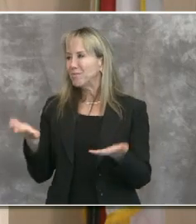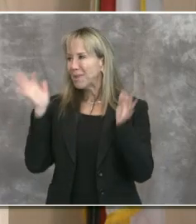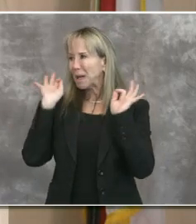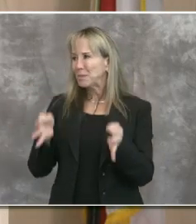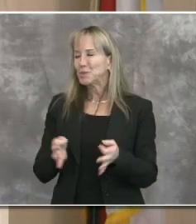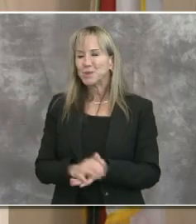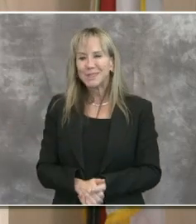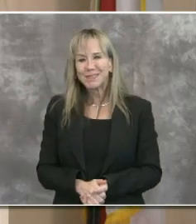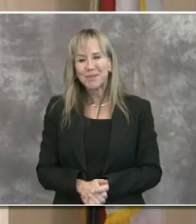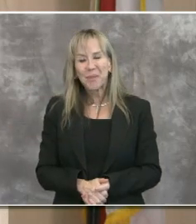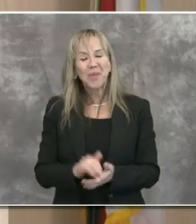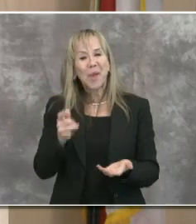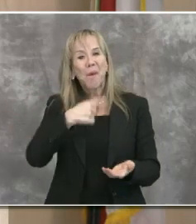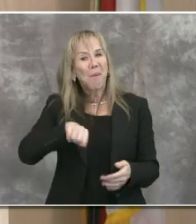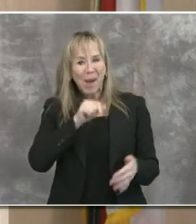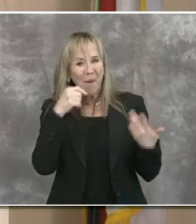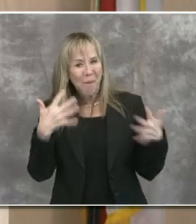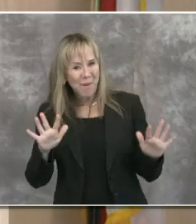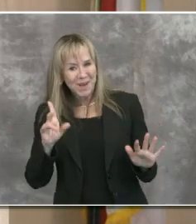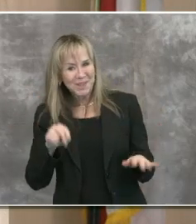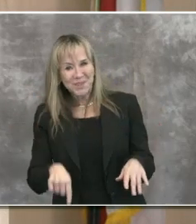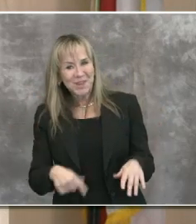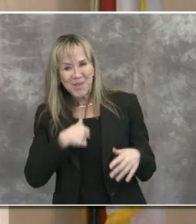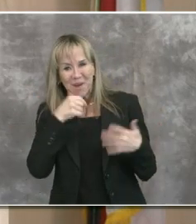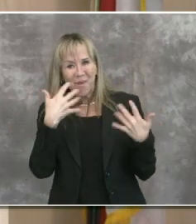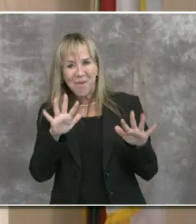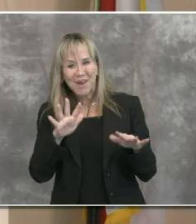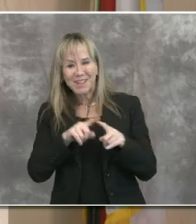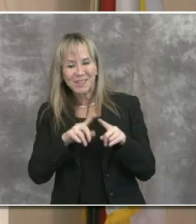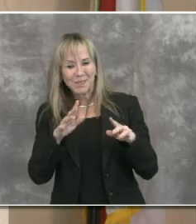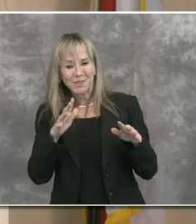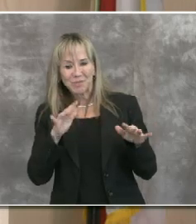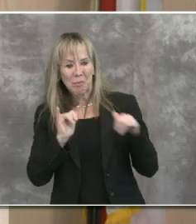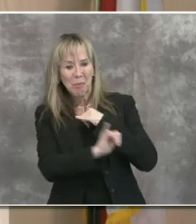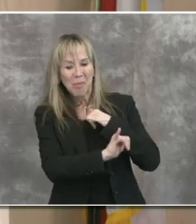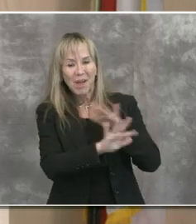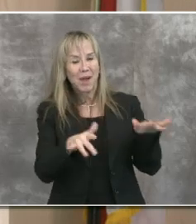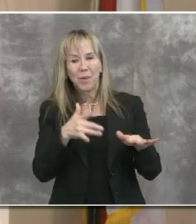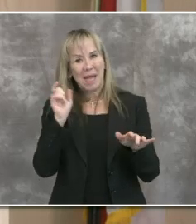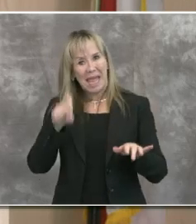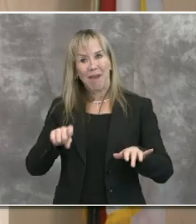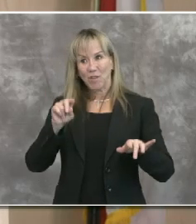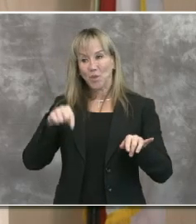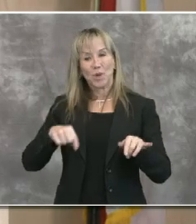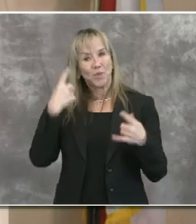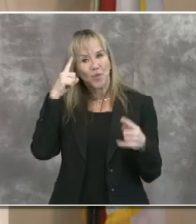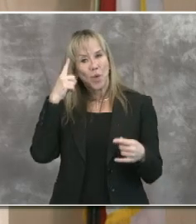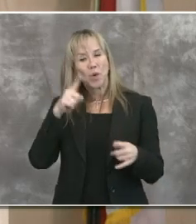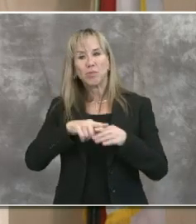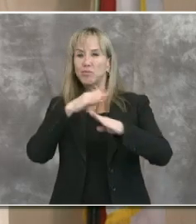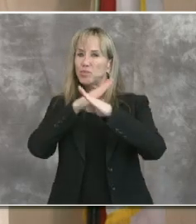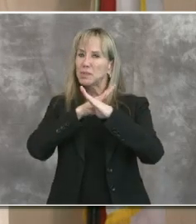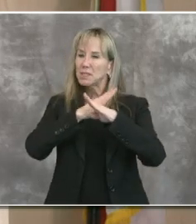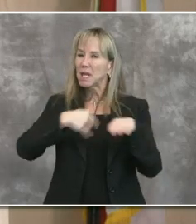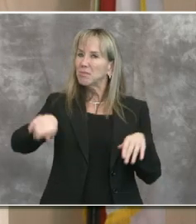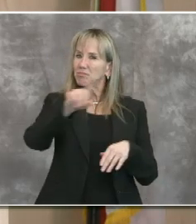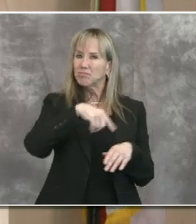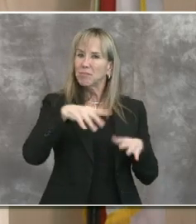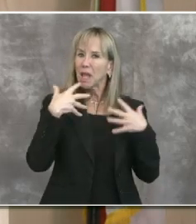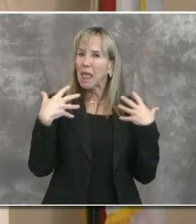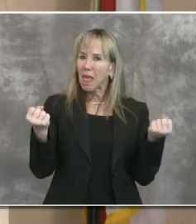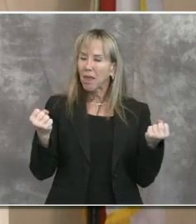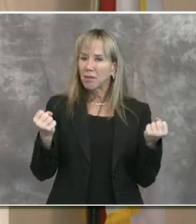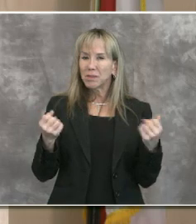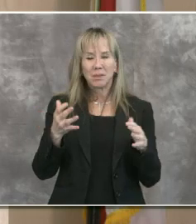Absolutely. We don't want to do this, but we have to protect the public's health. Nobody wants to close